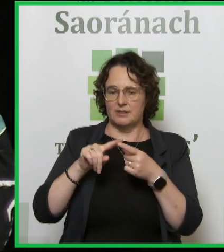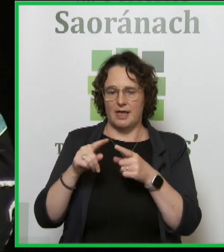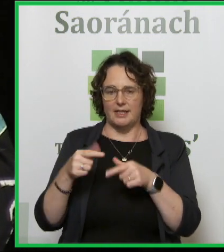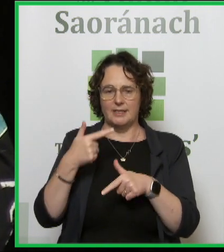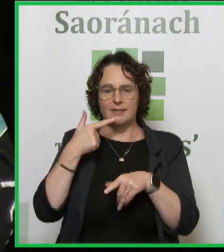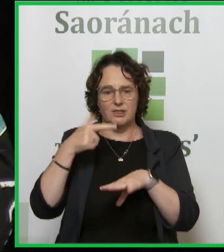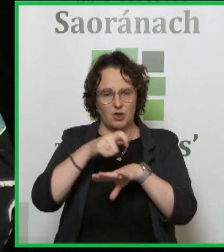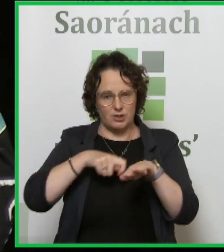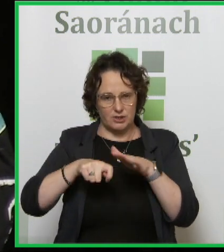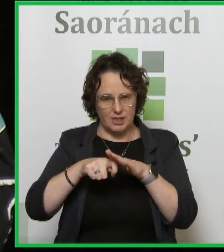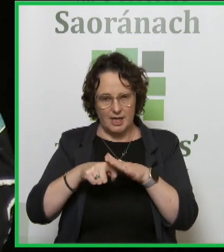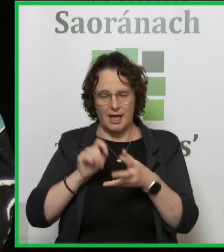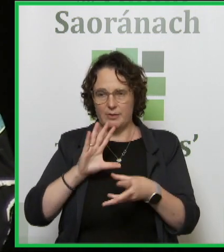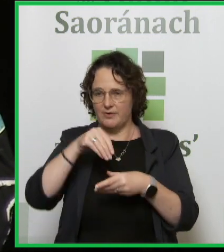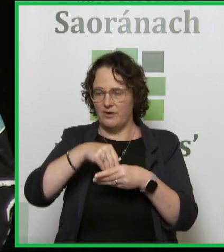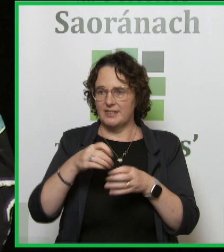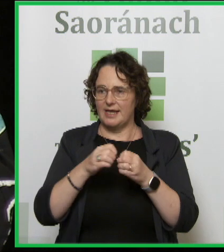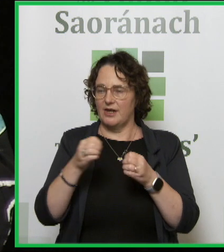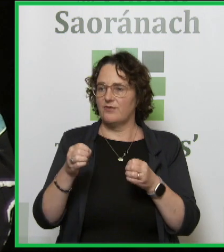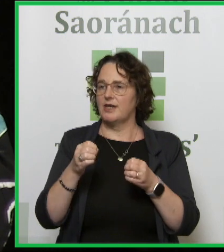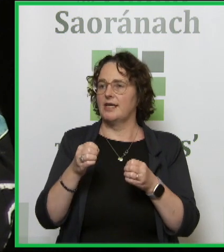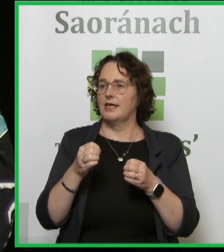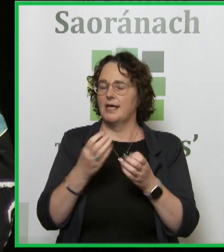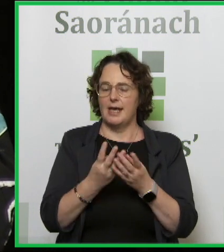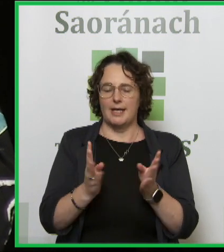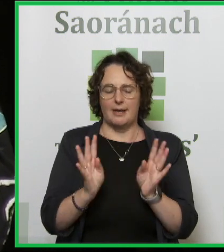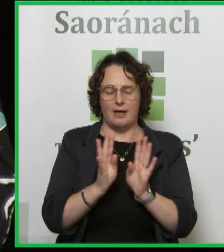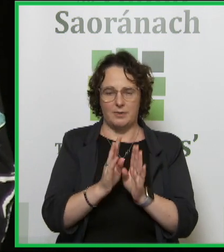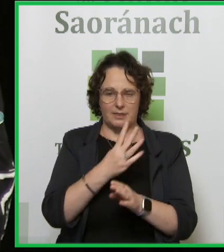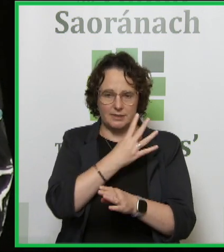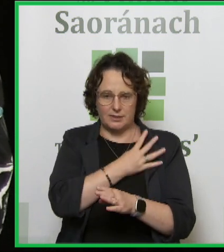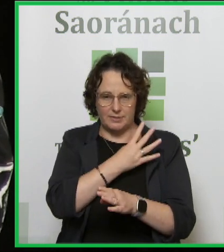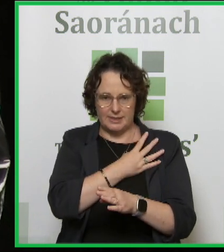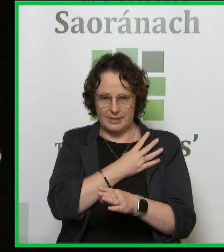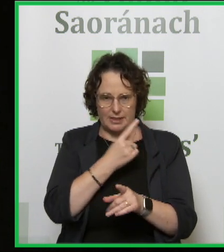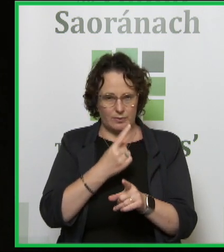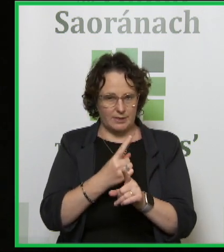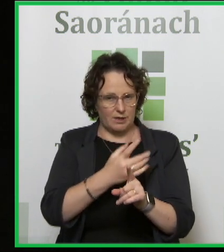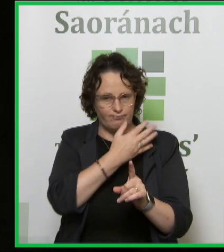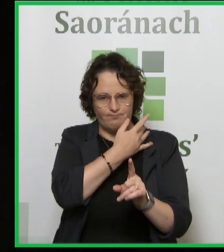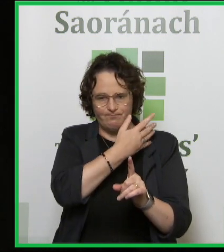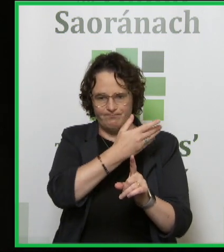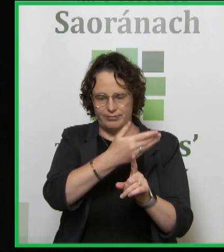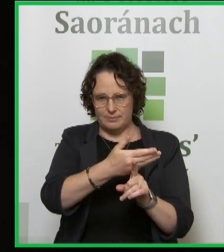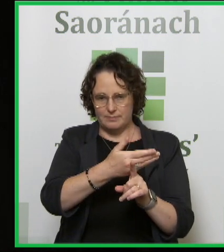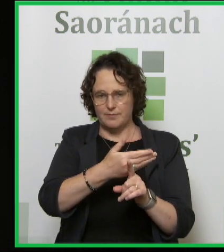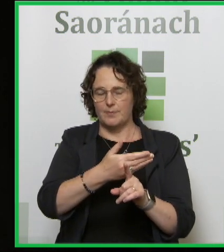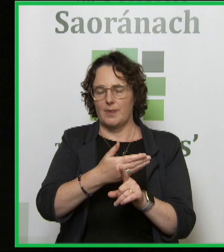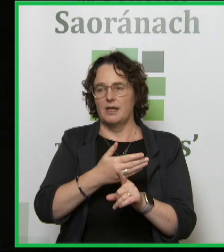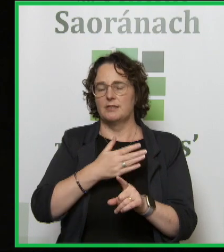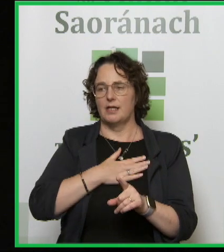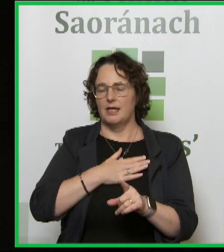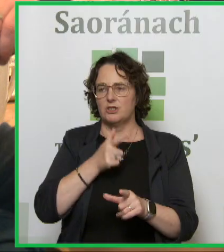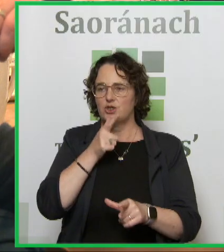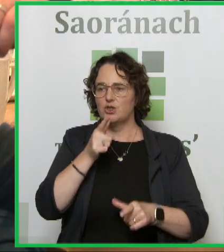every cabinet committee that exists and did exist. So let me talk a little